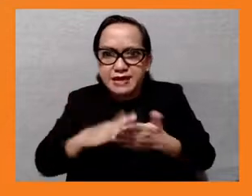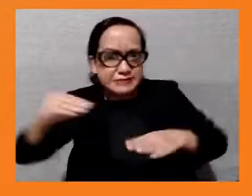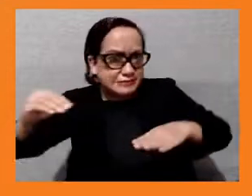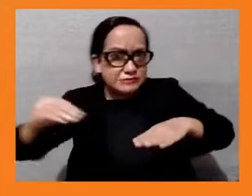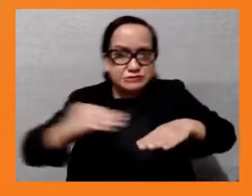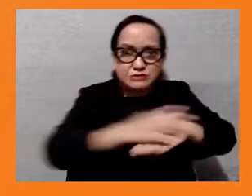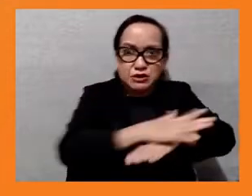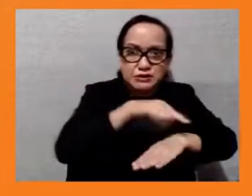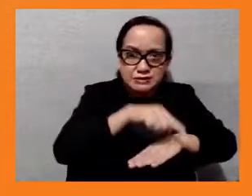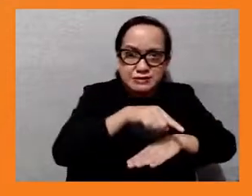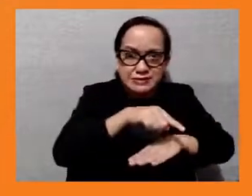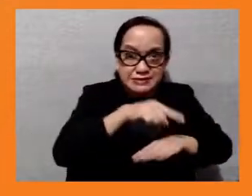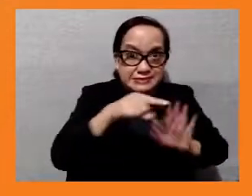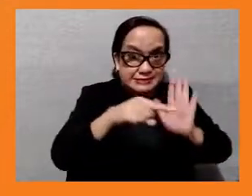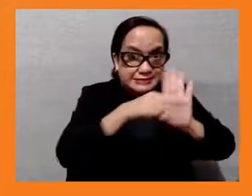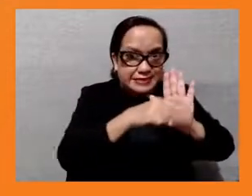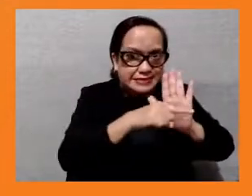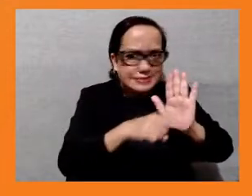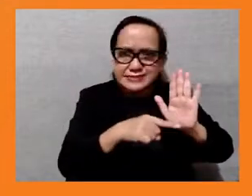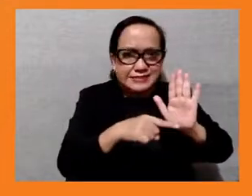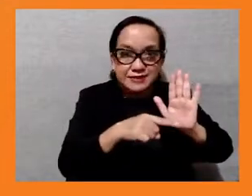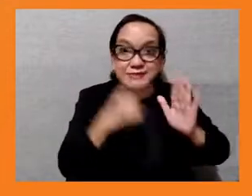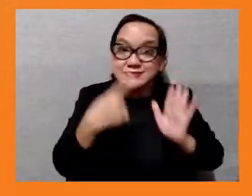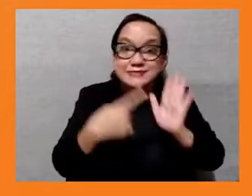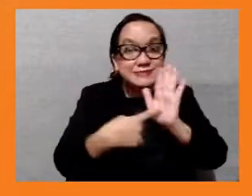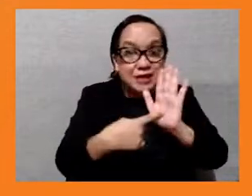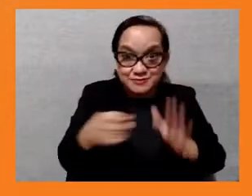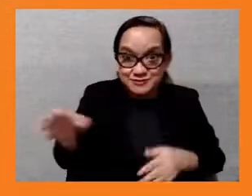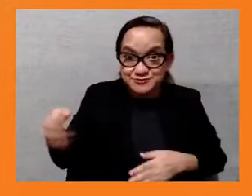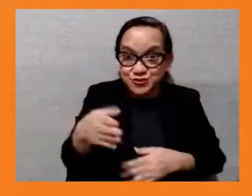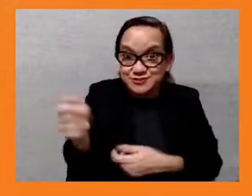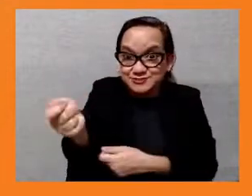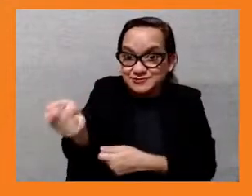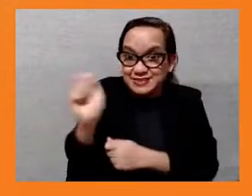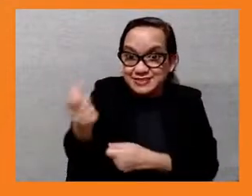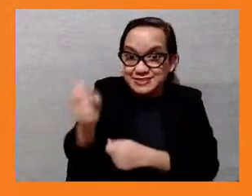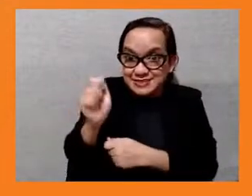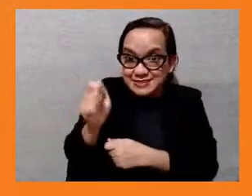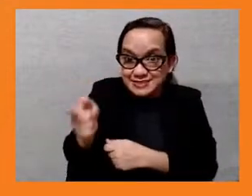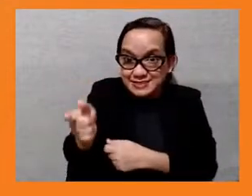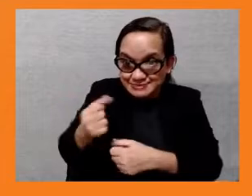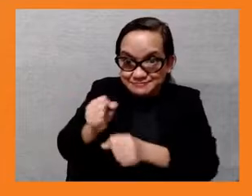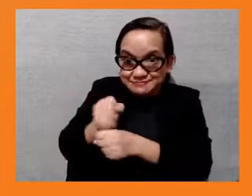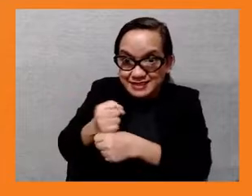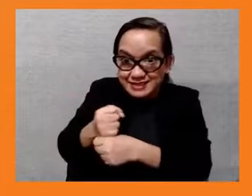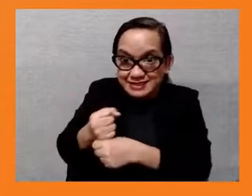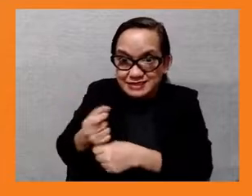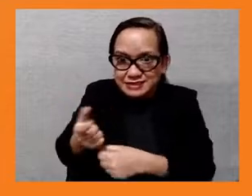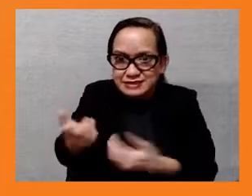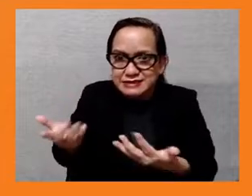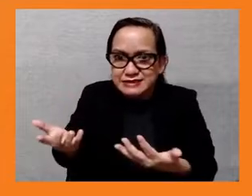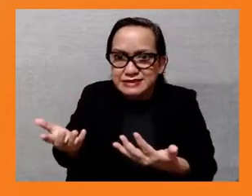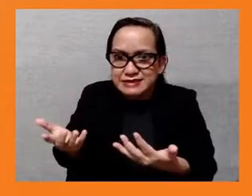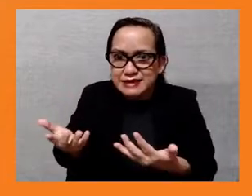this is an area where there has to be a lot more capacity development and support for our borrowers and